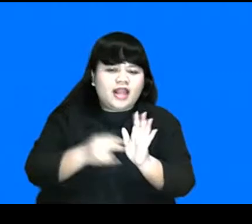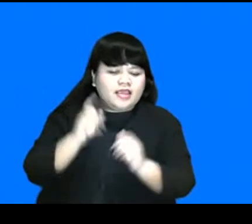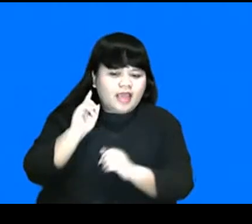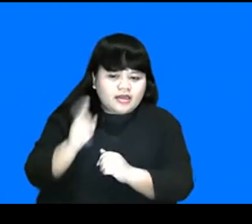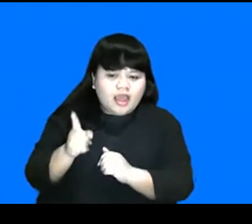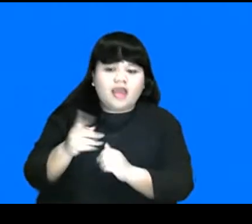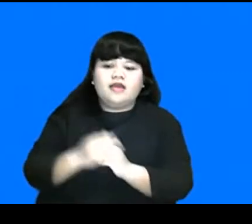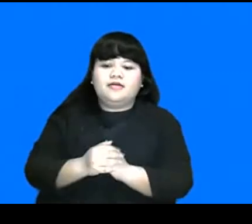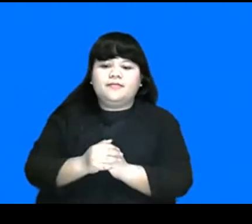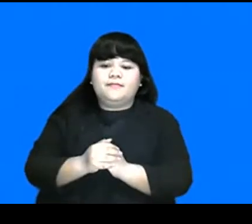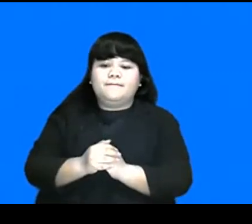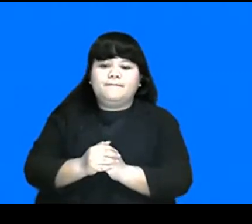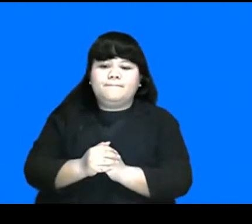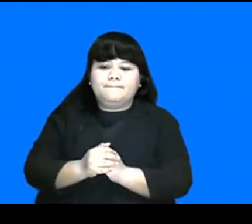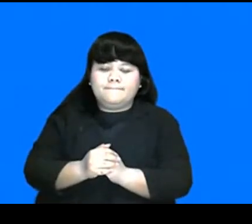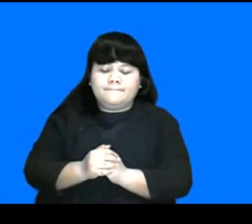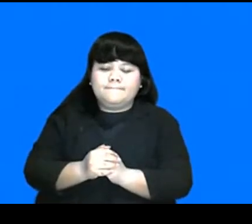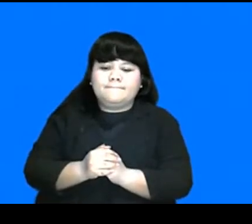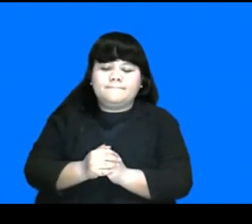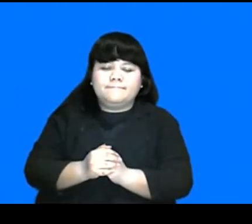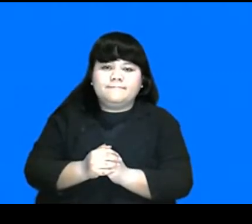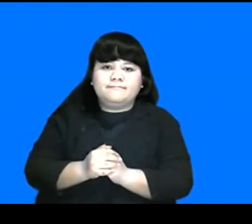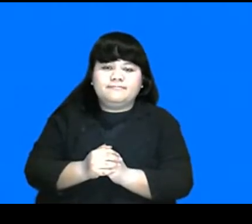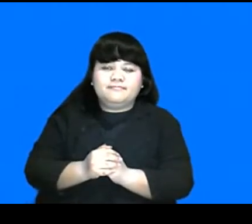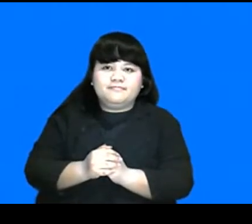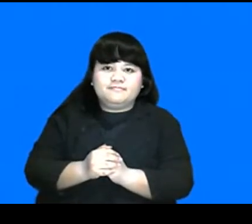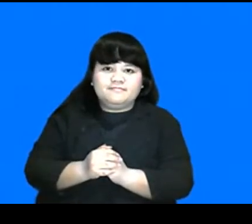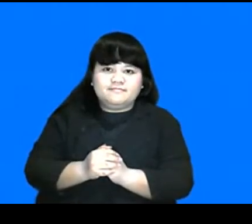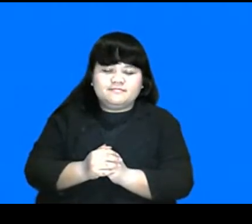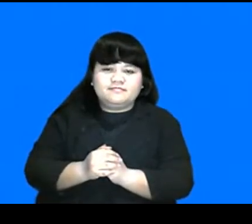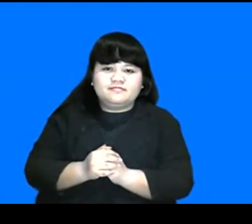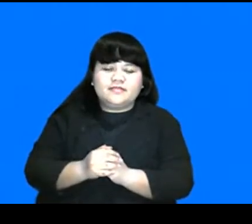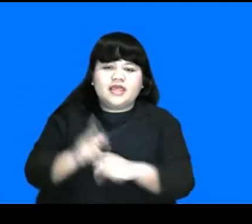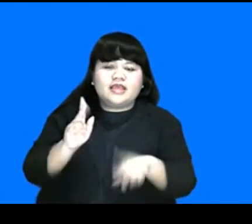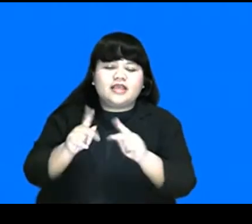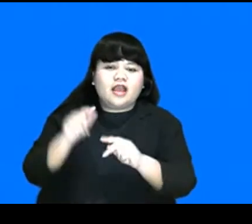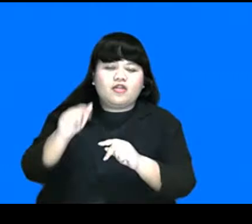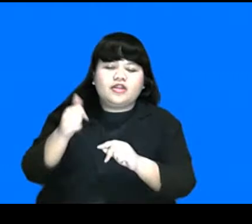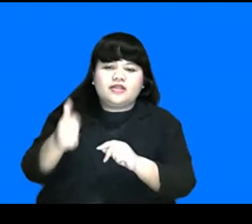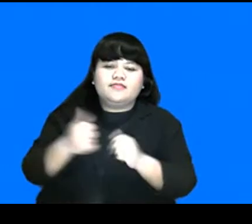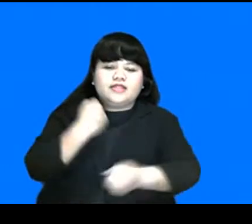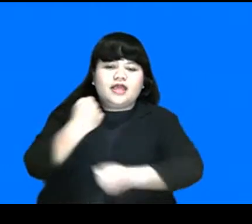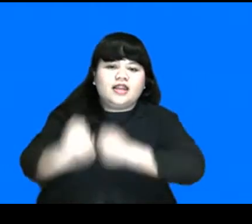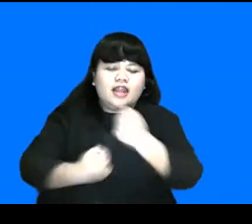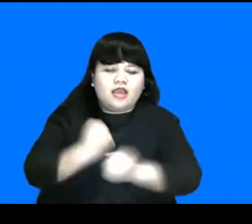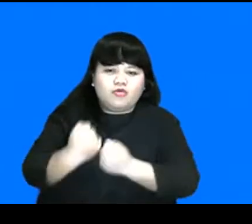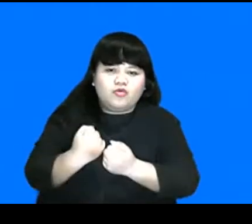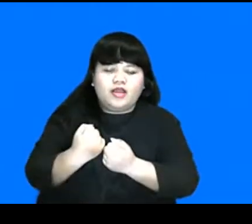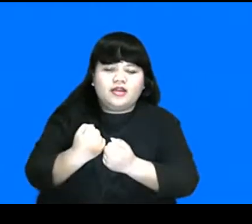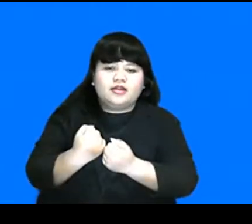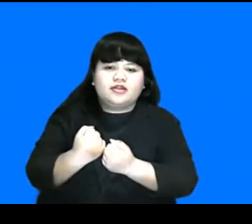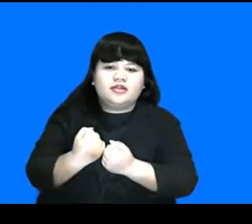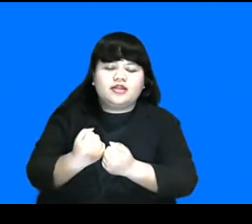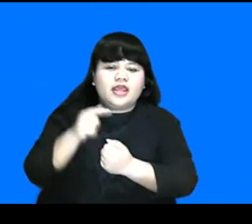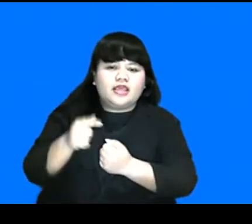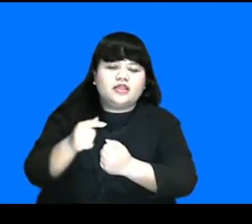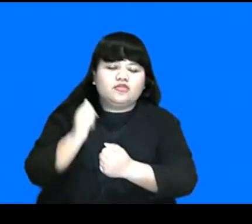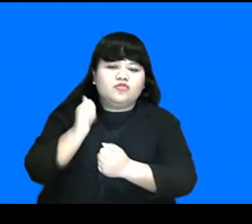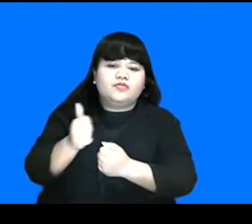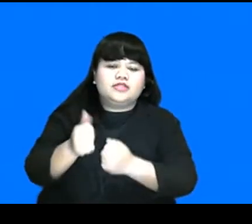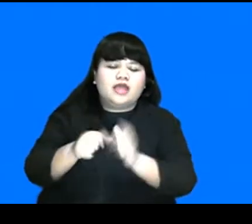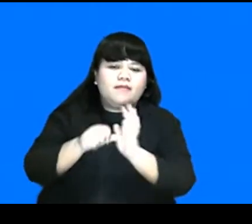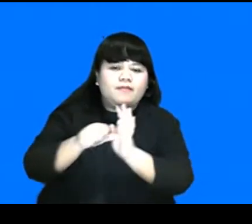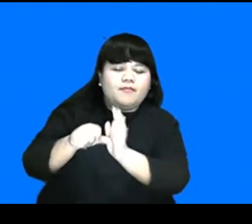we manage to pull it out of recession, it's going to help you. And developed countries, the G20, which is largely the developed